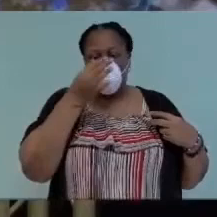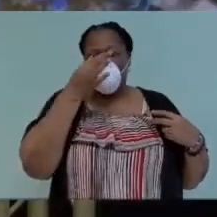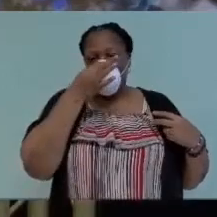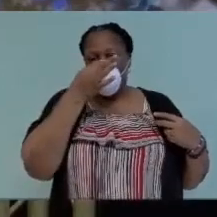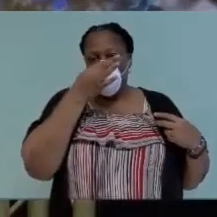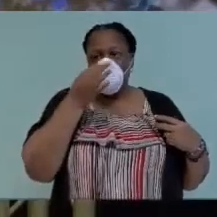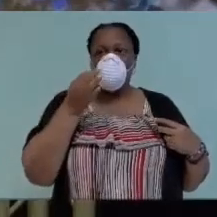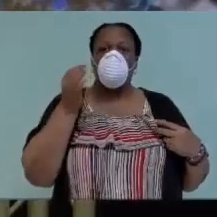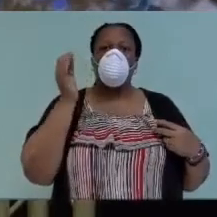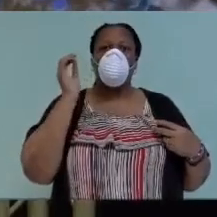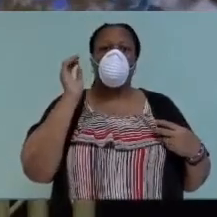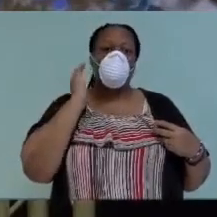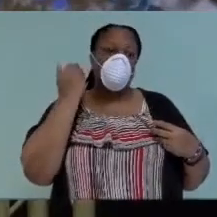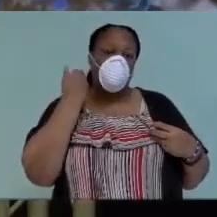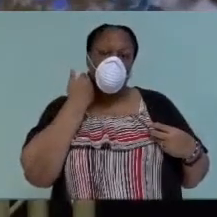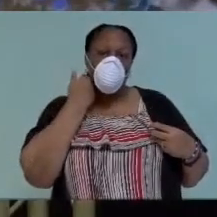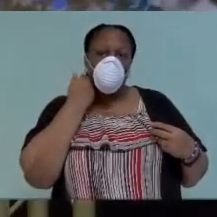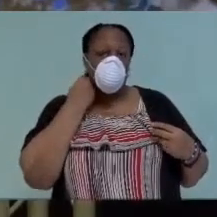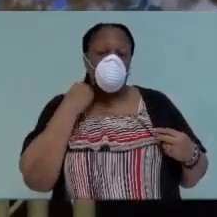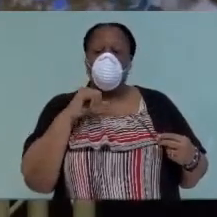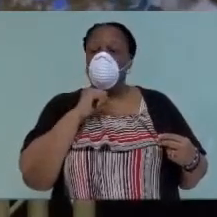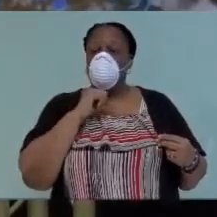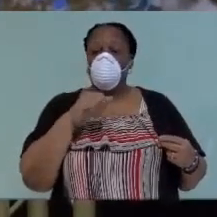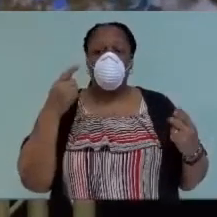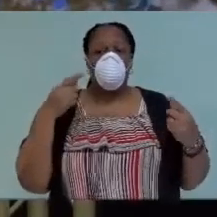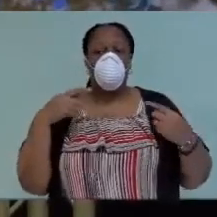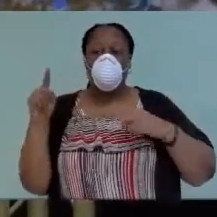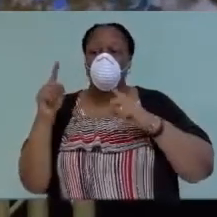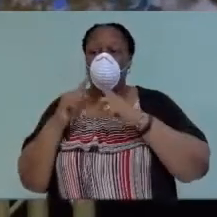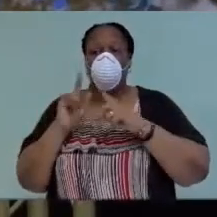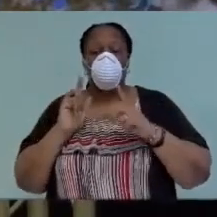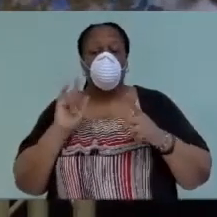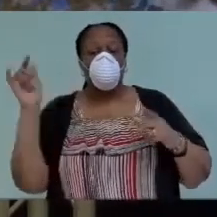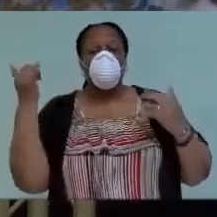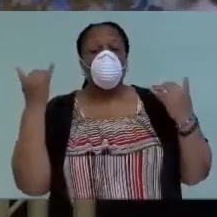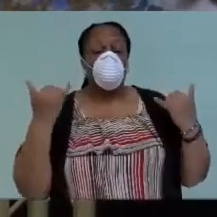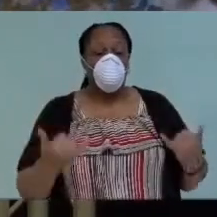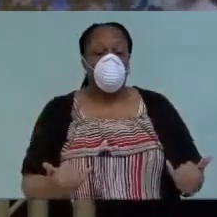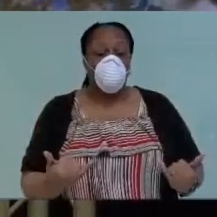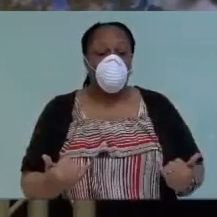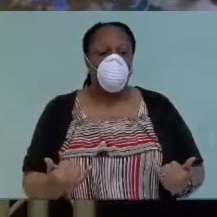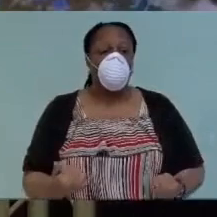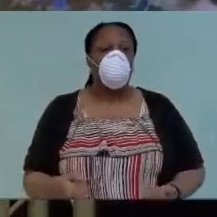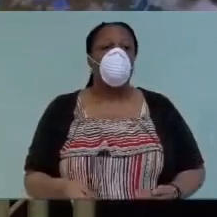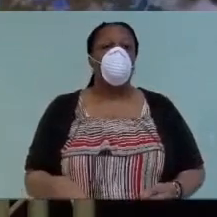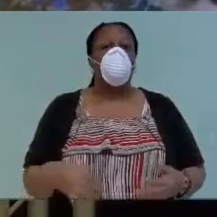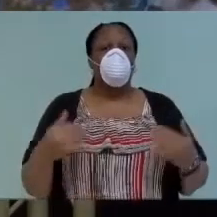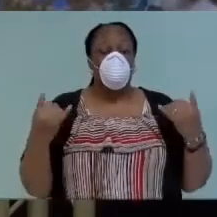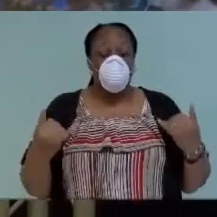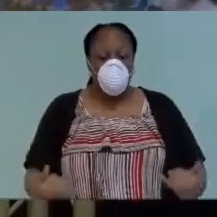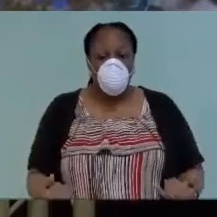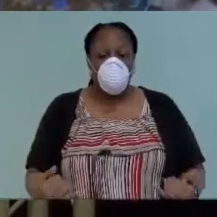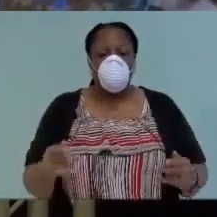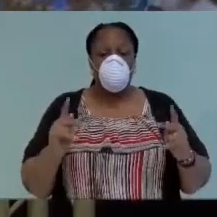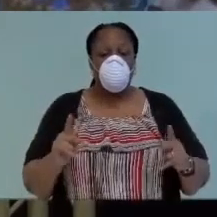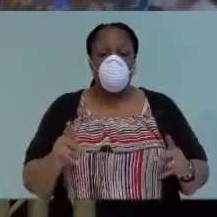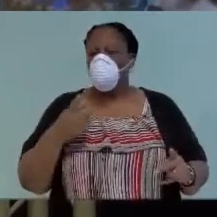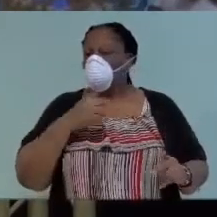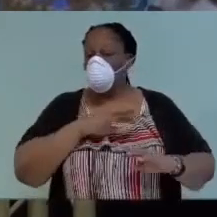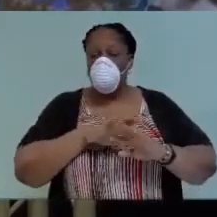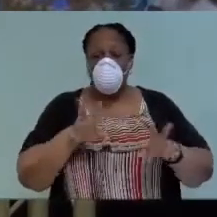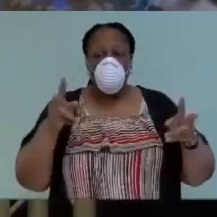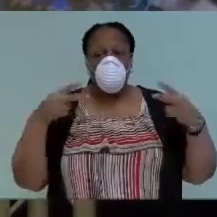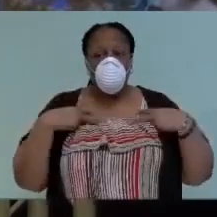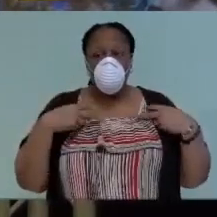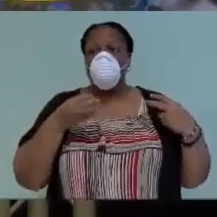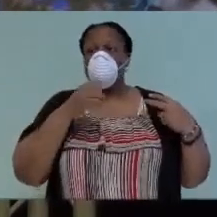therefore no longer be processed at CAFA. We have therefore made the decision to have our asymptomatic patient